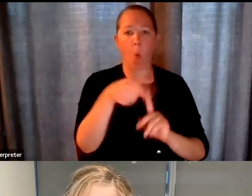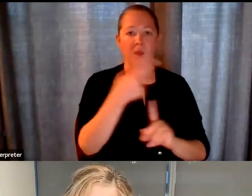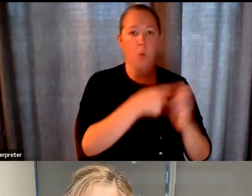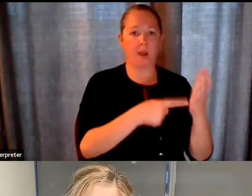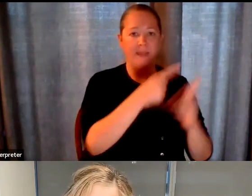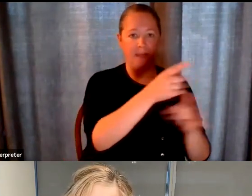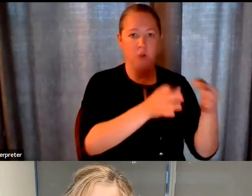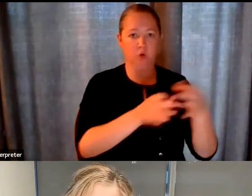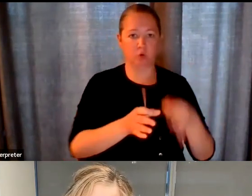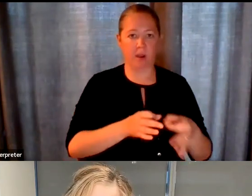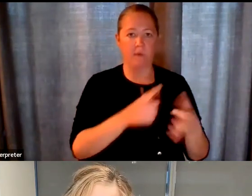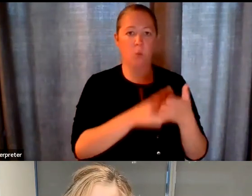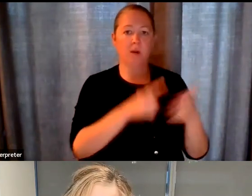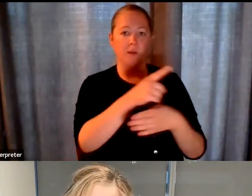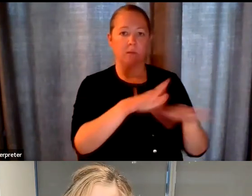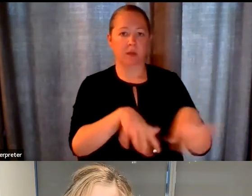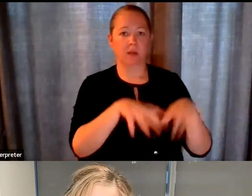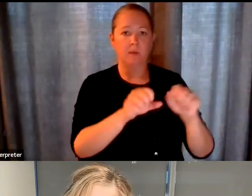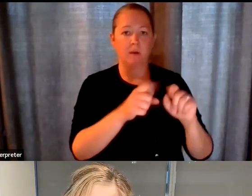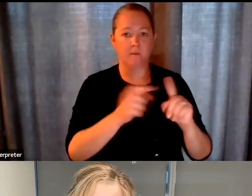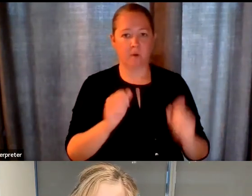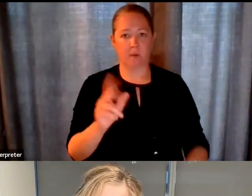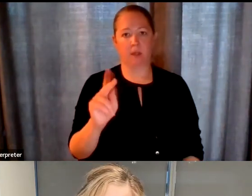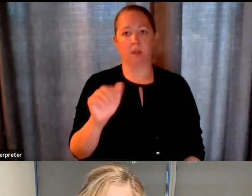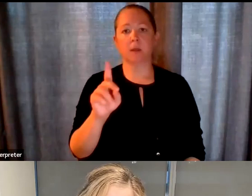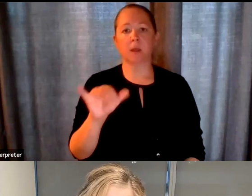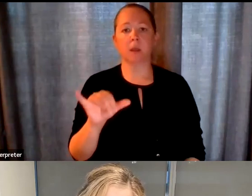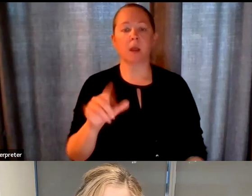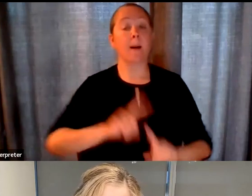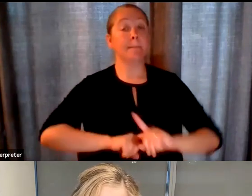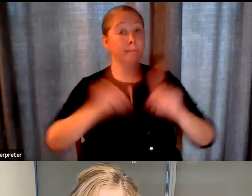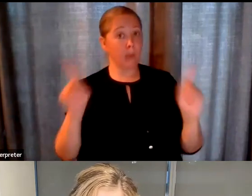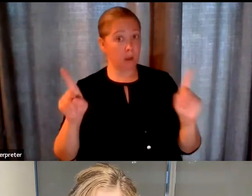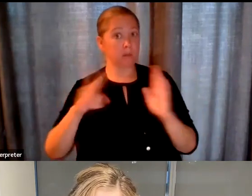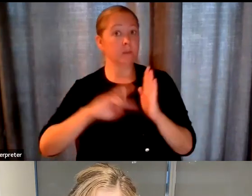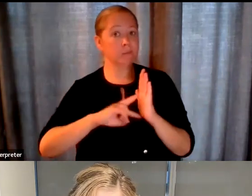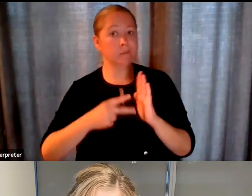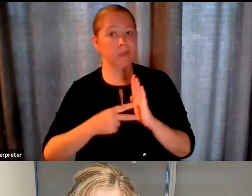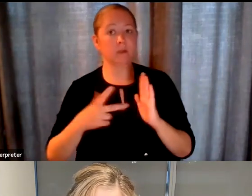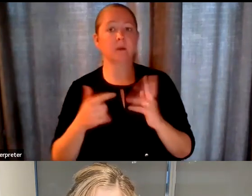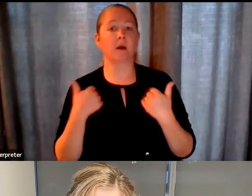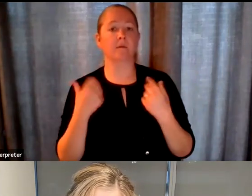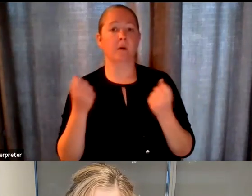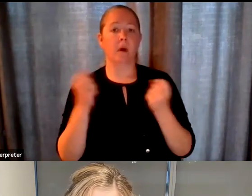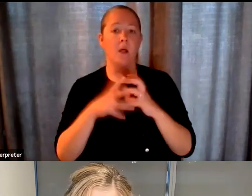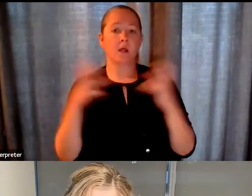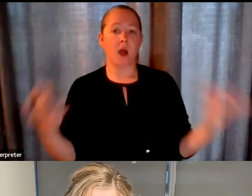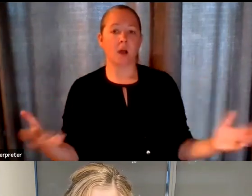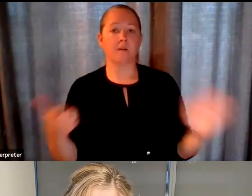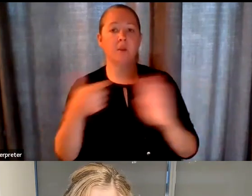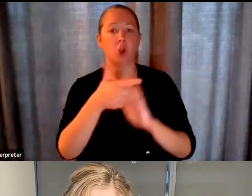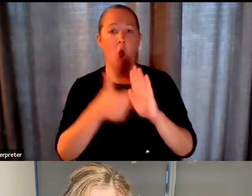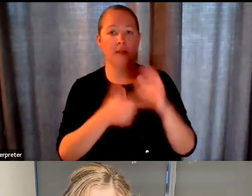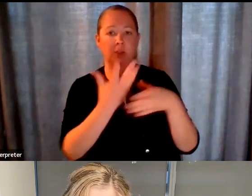from what Kennedy put forward. But it does mean that a whole lot of law is gone. So endorsement